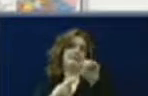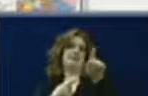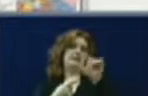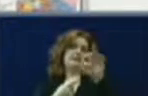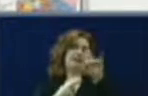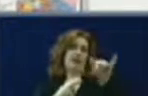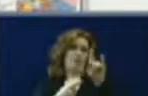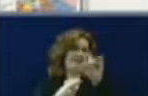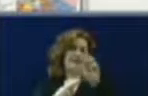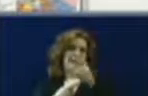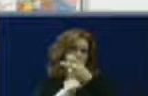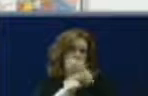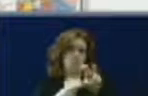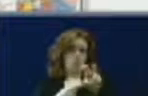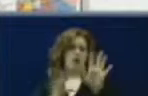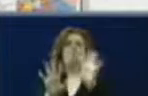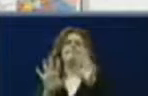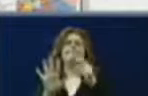move.